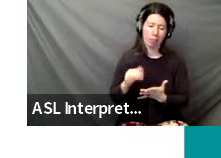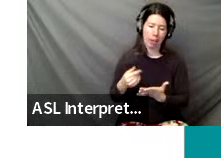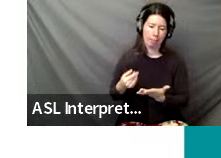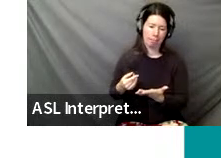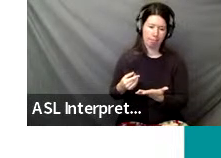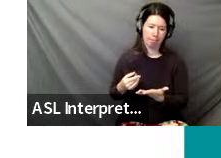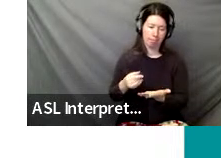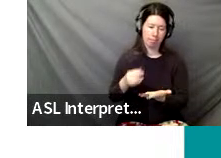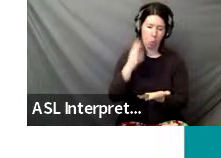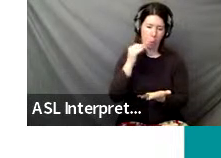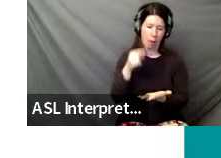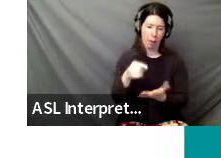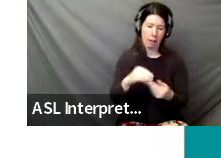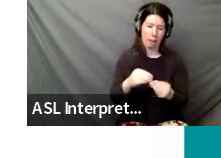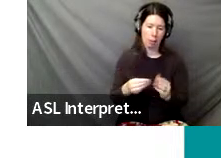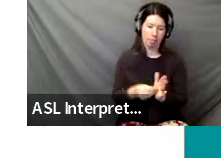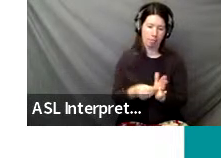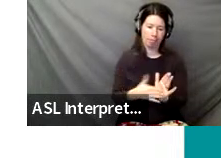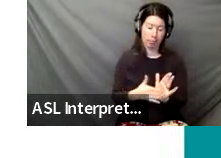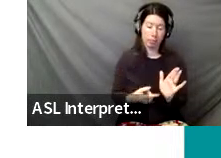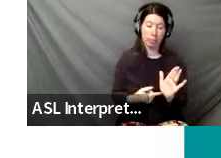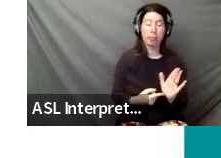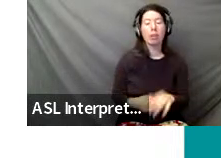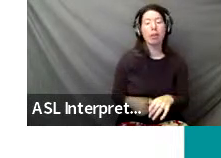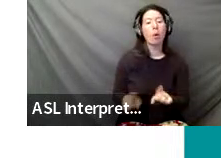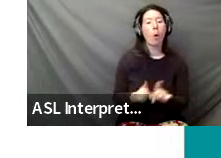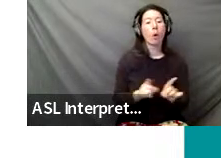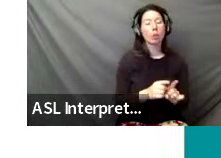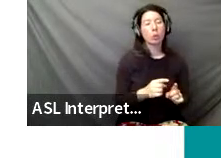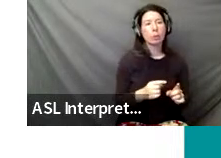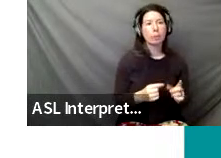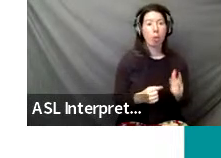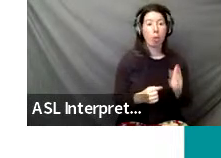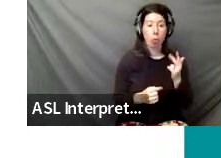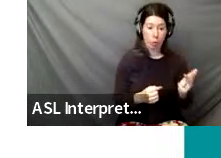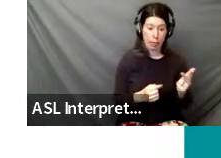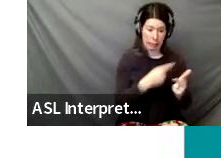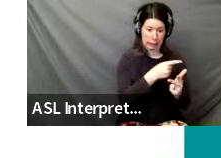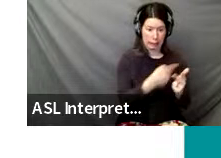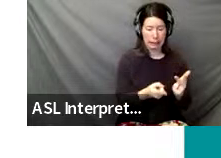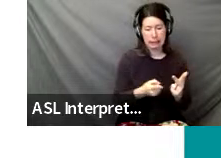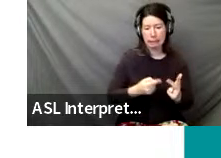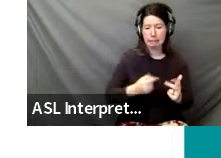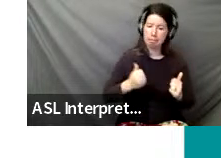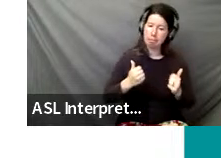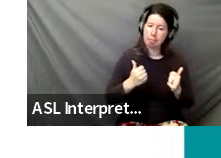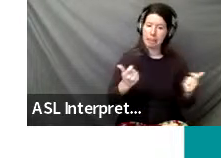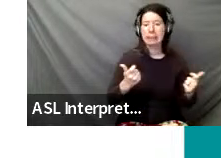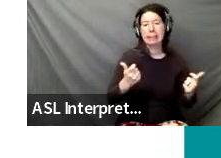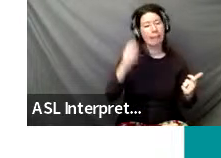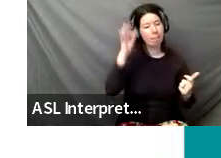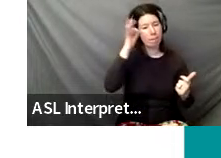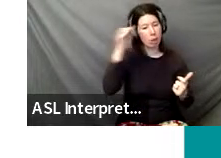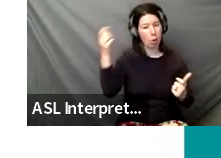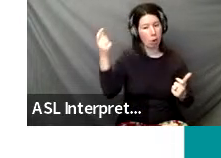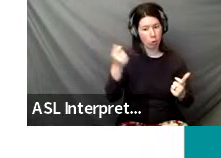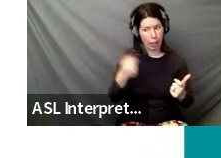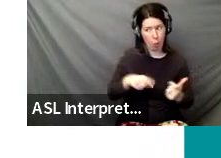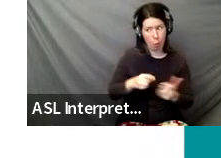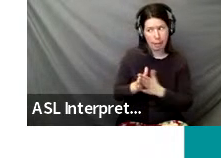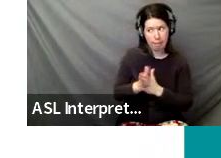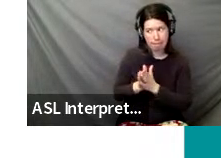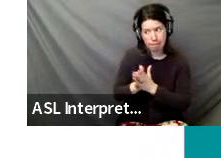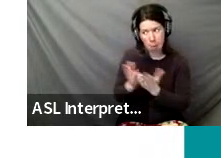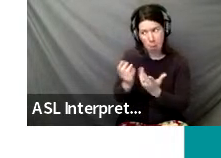upon. There's really there's three major federal grants that, the program is really looking to actively pursue in